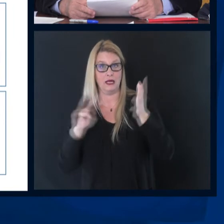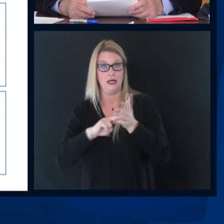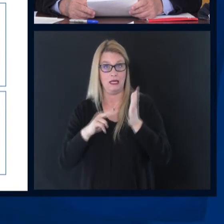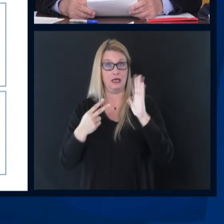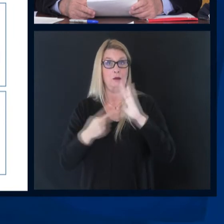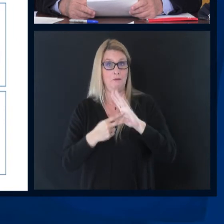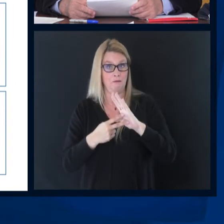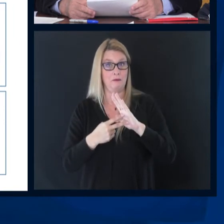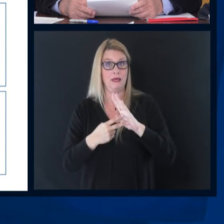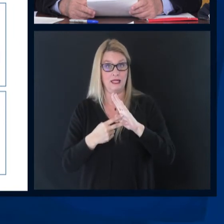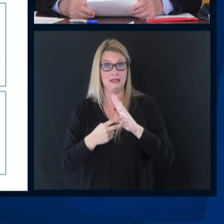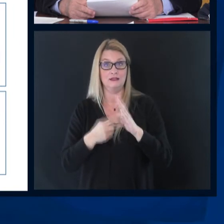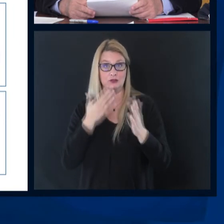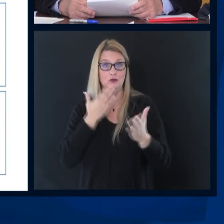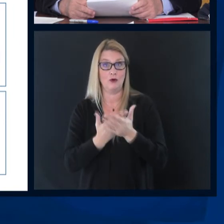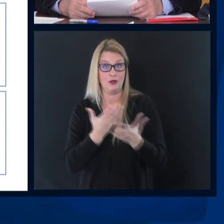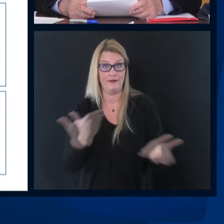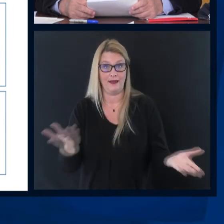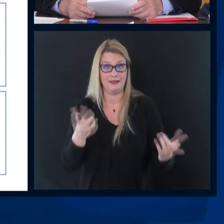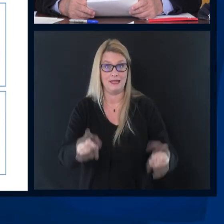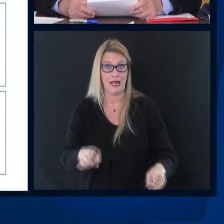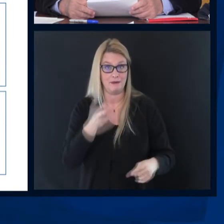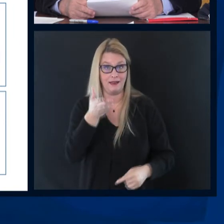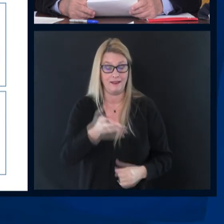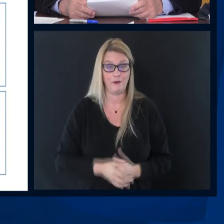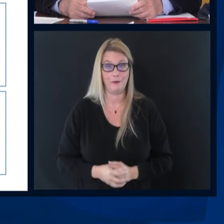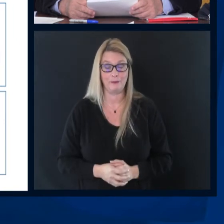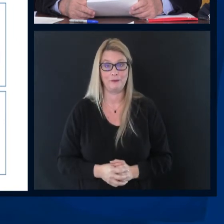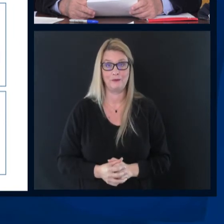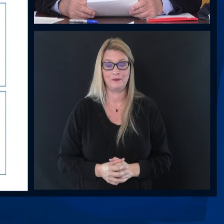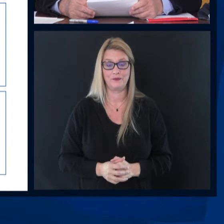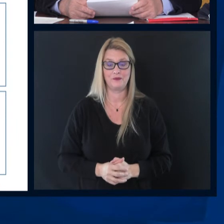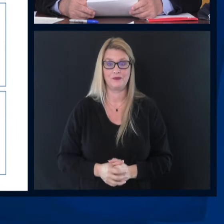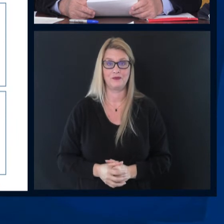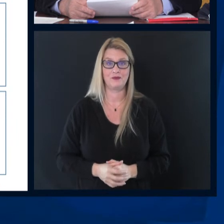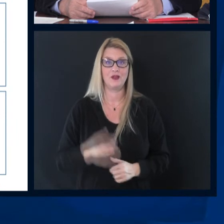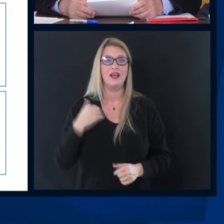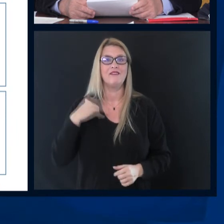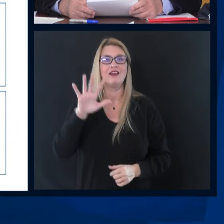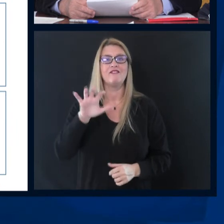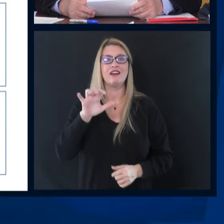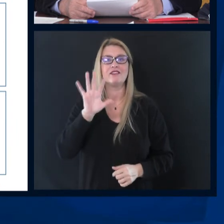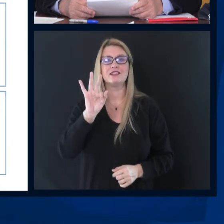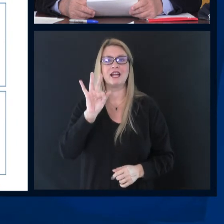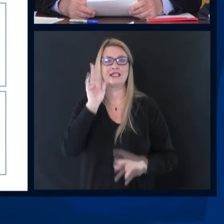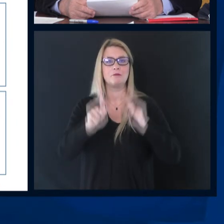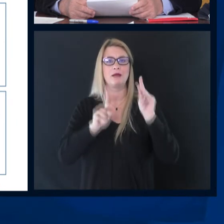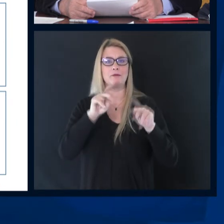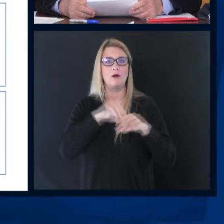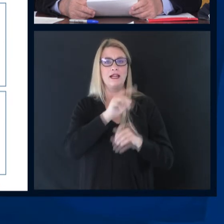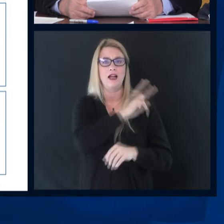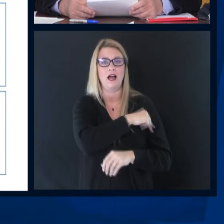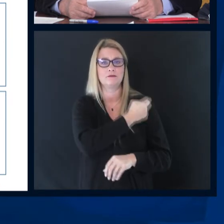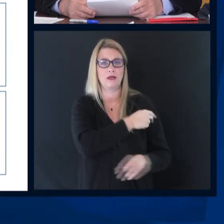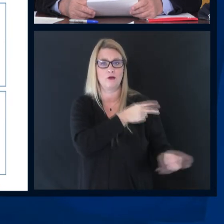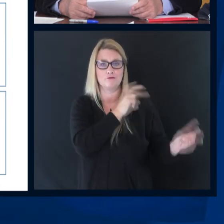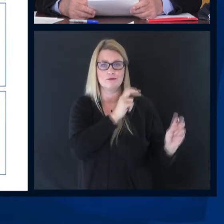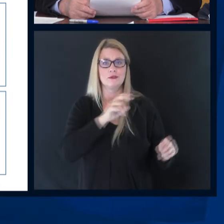wider, and that's just what we want to have happen. We've got 519 patients hospitalized now